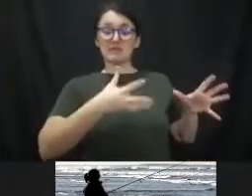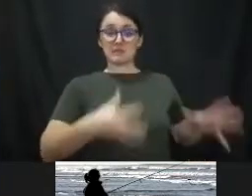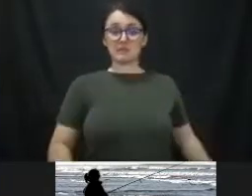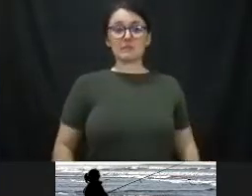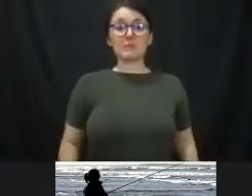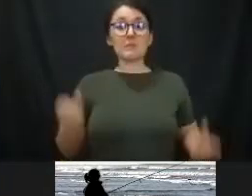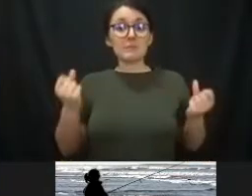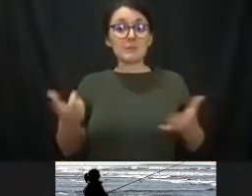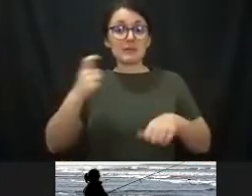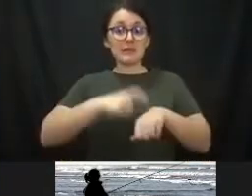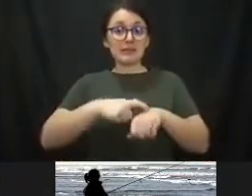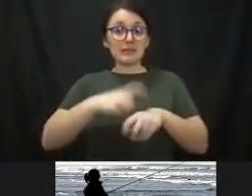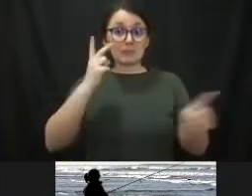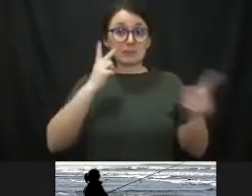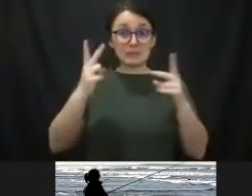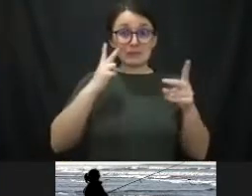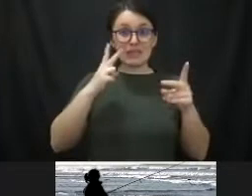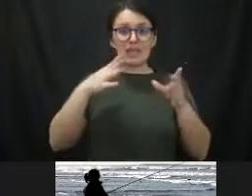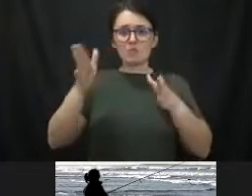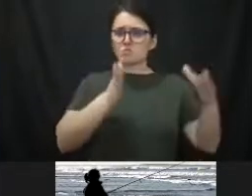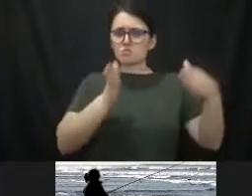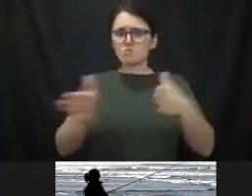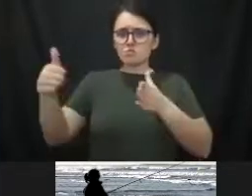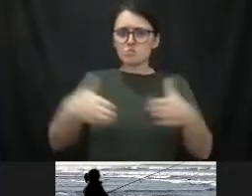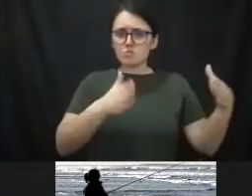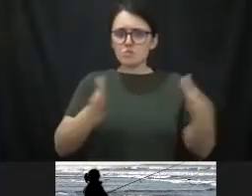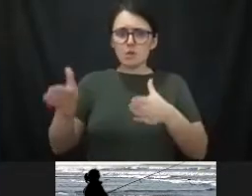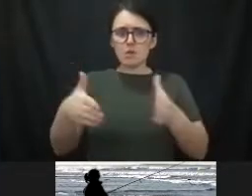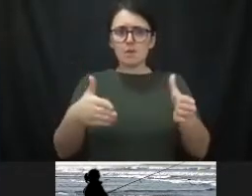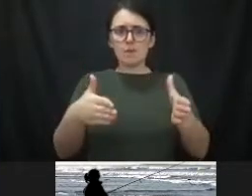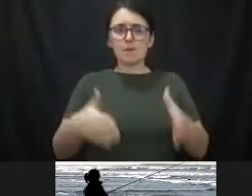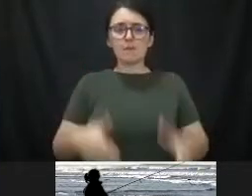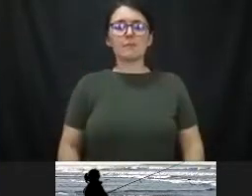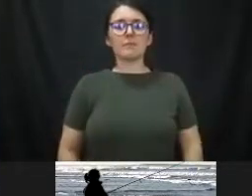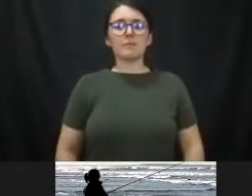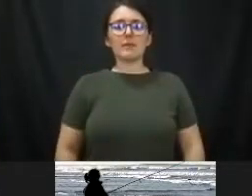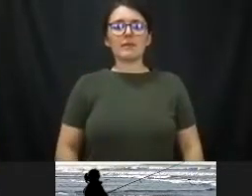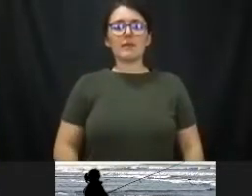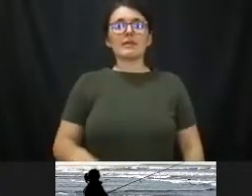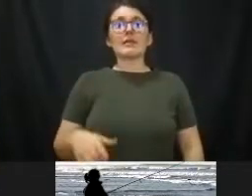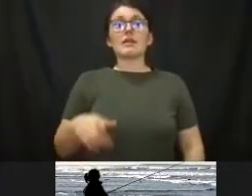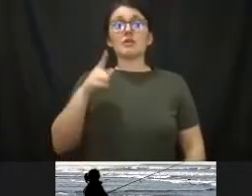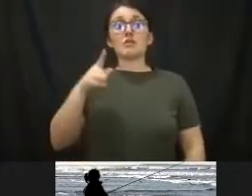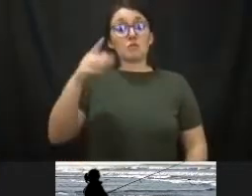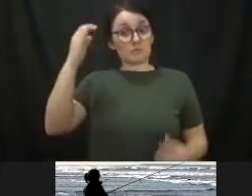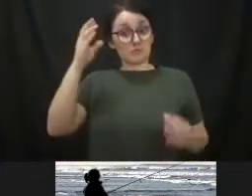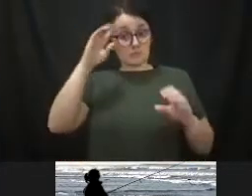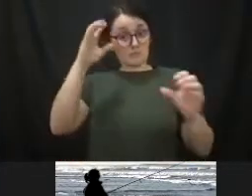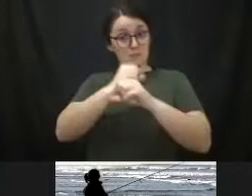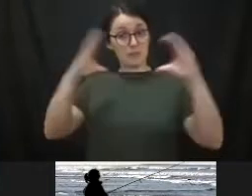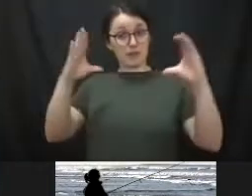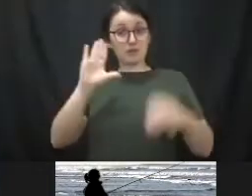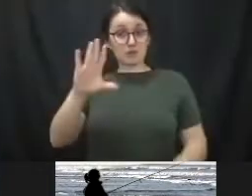times you can watch their fluke prints. Instead of tracks like a dog or cat makes, they make fluke